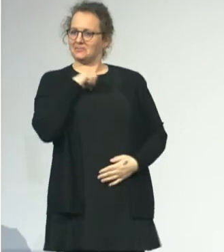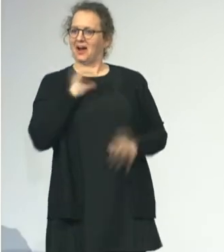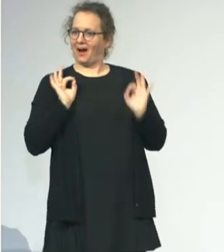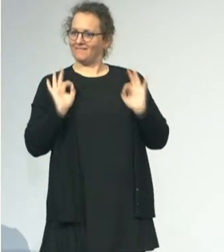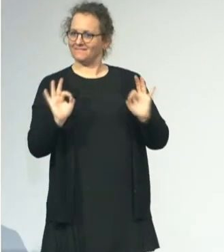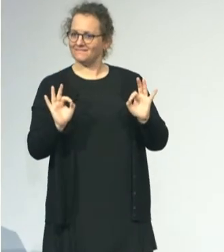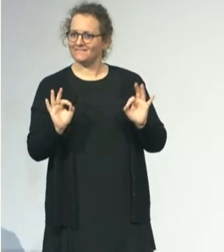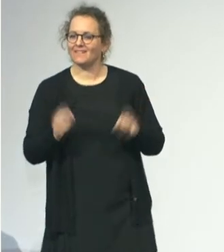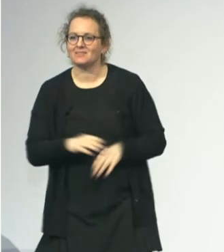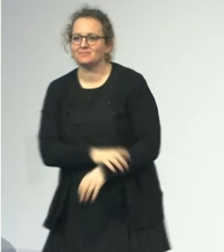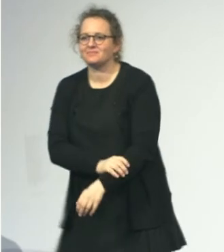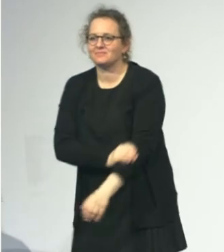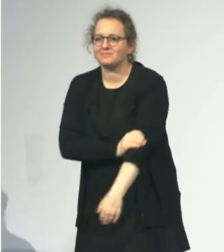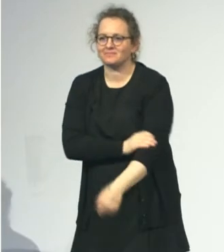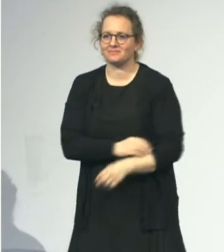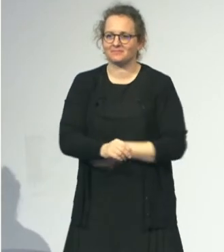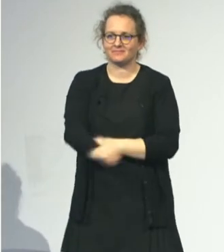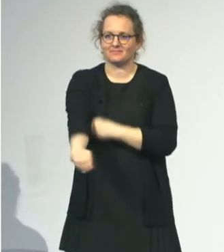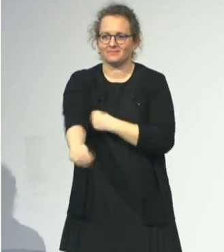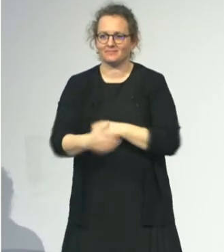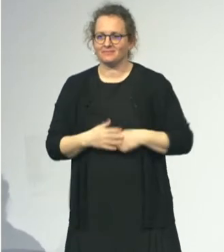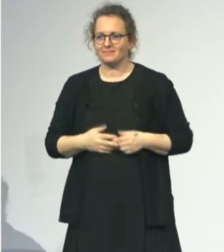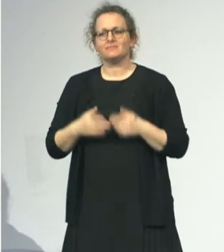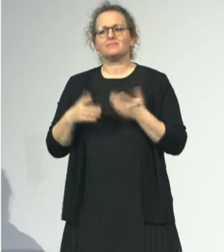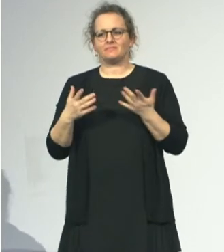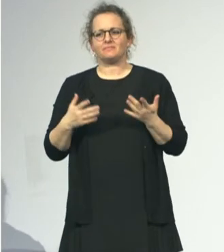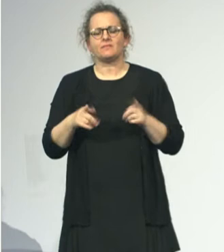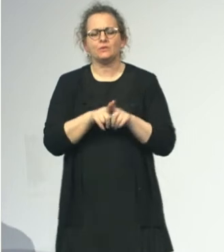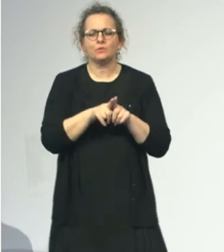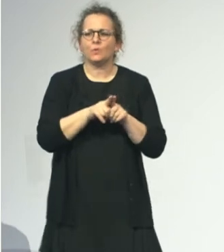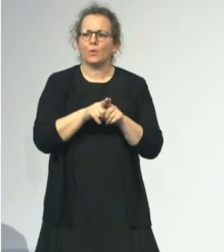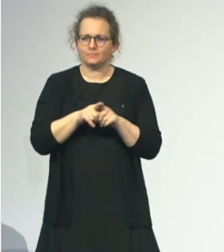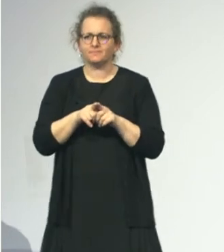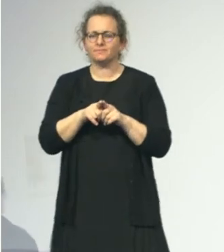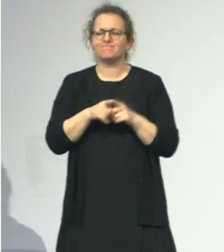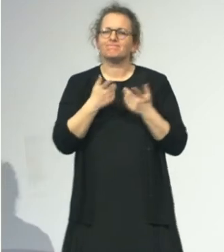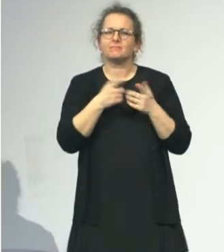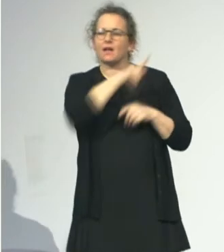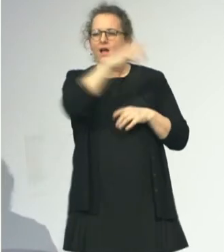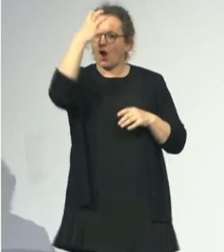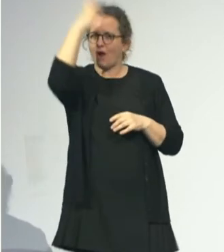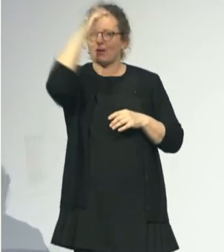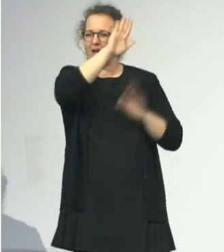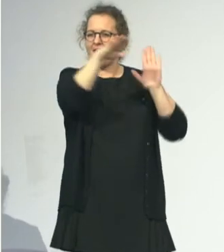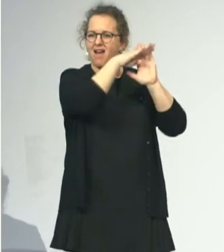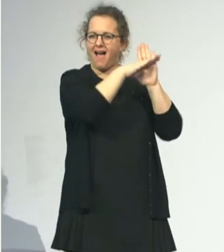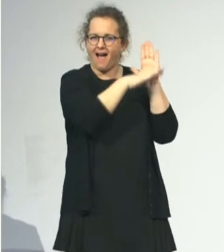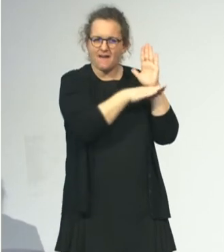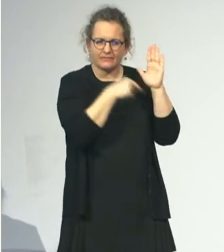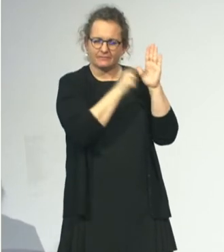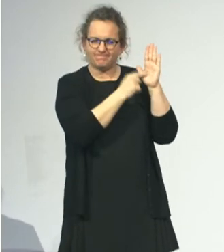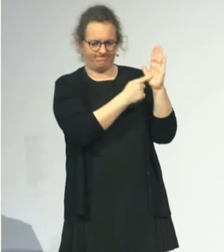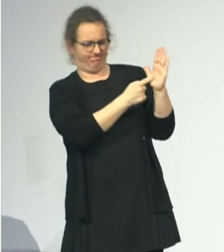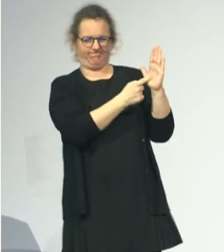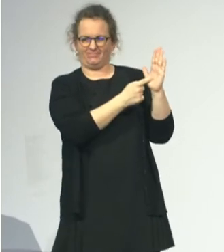think, has been affected from some of these projects. Thousands of people speak sign language, et cetera, et